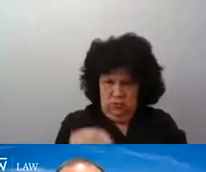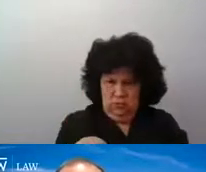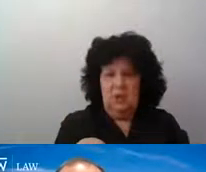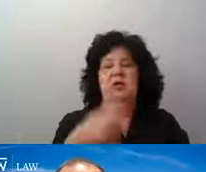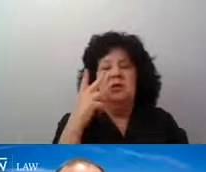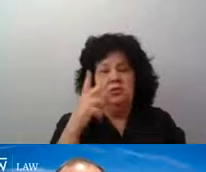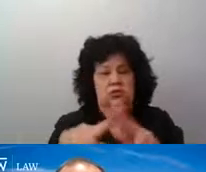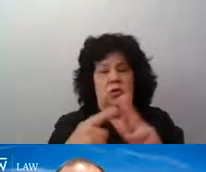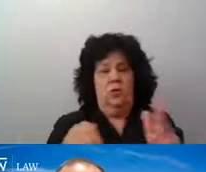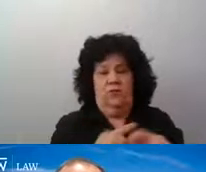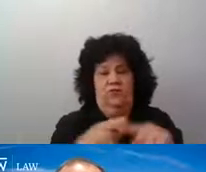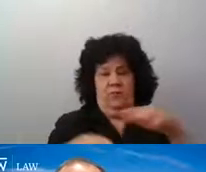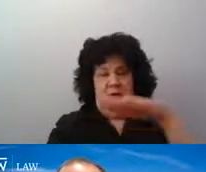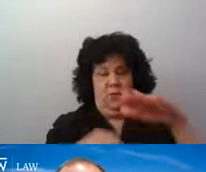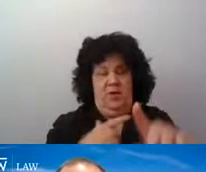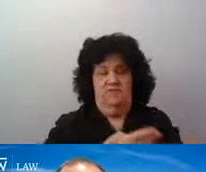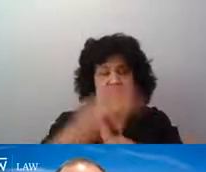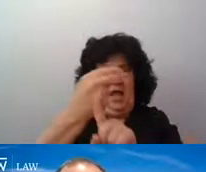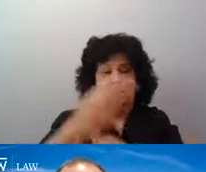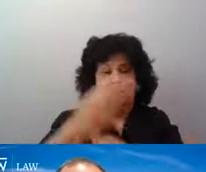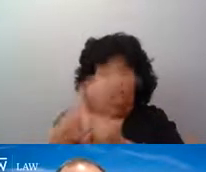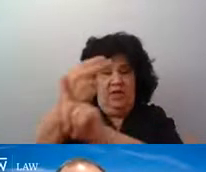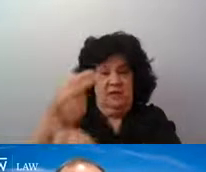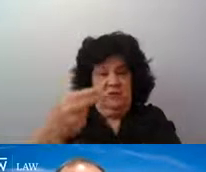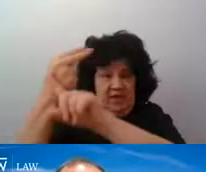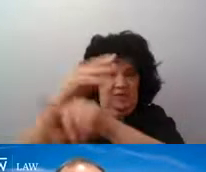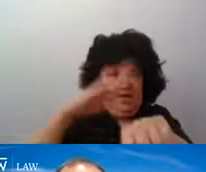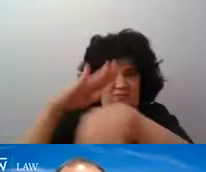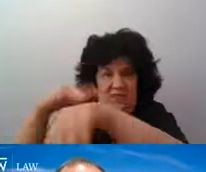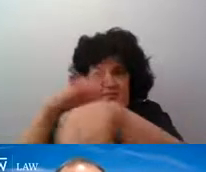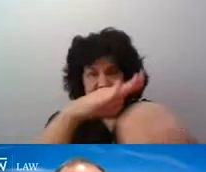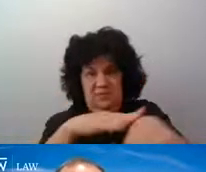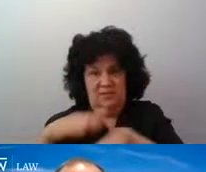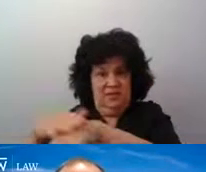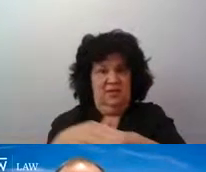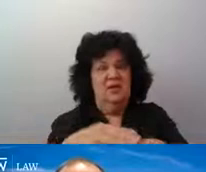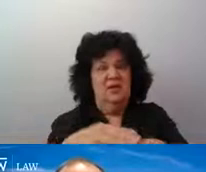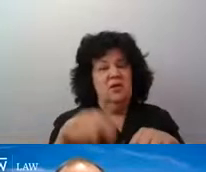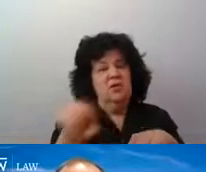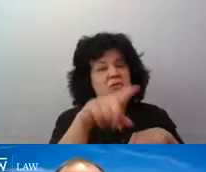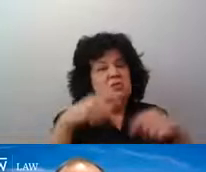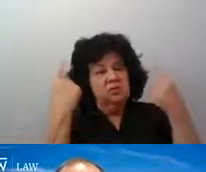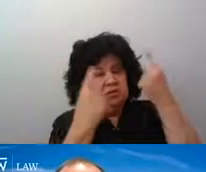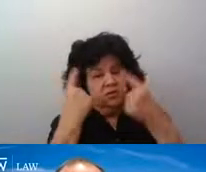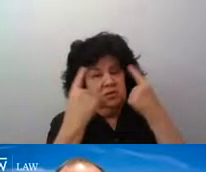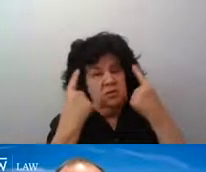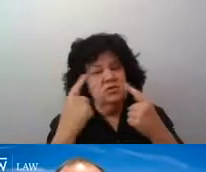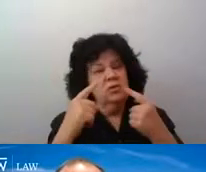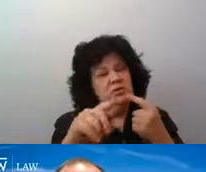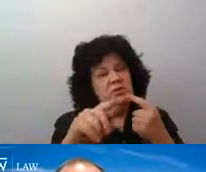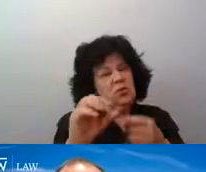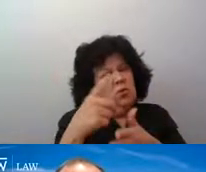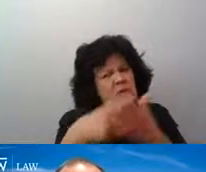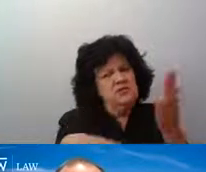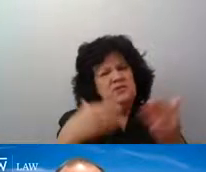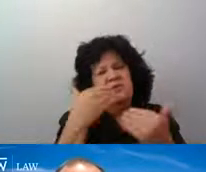and we do flag all of those things, like don't do this without considering that. Kind of what is the best advice you could